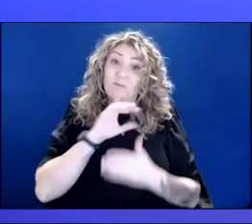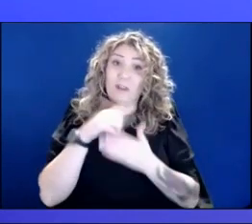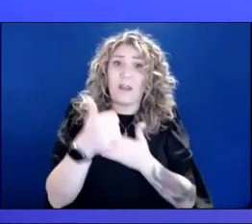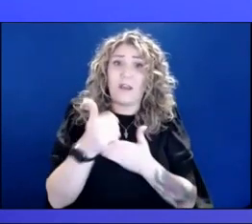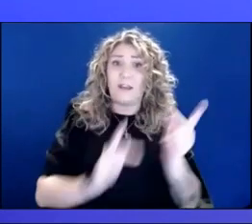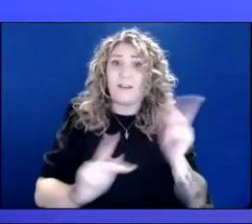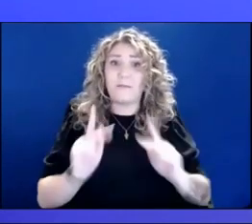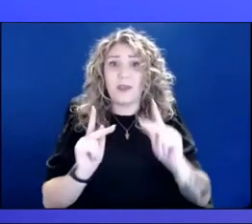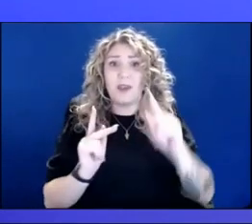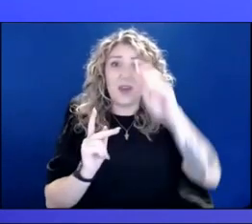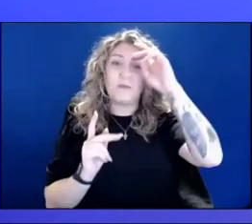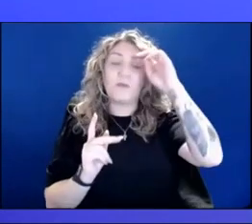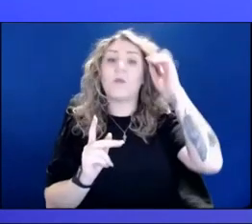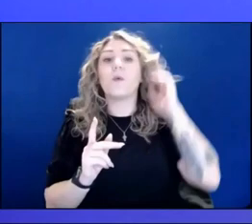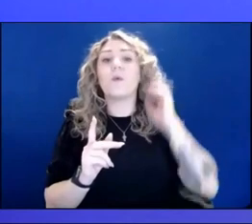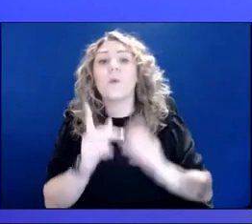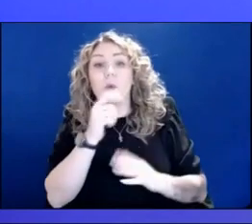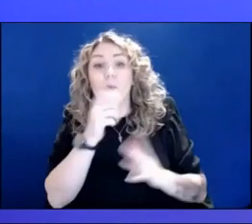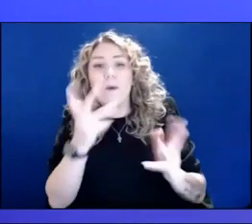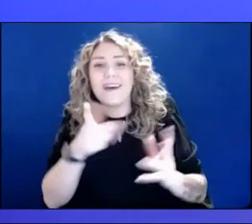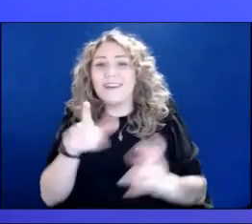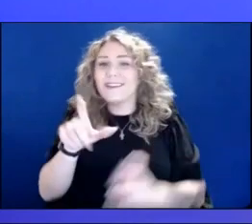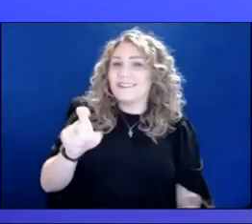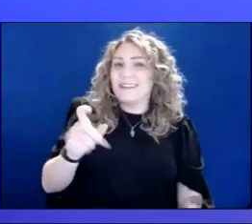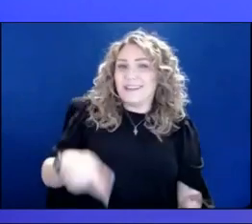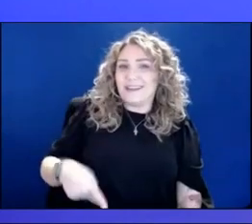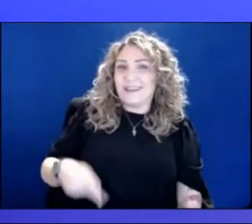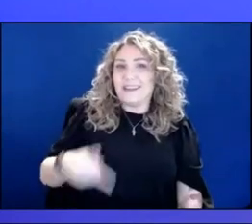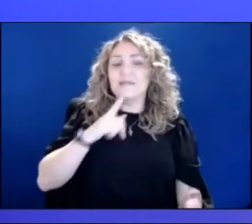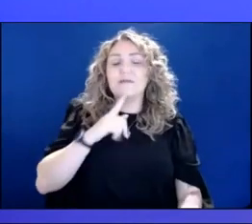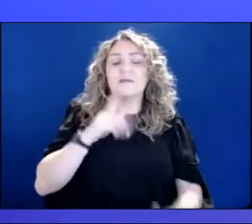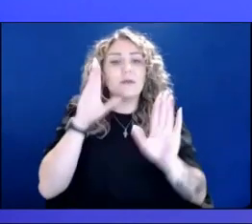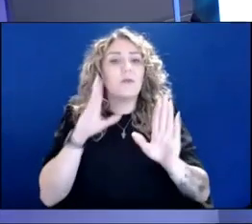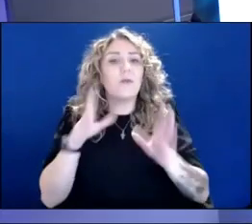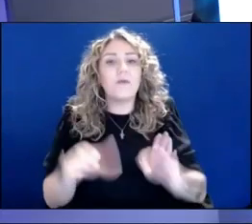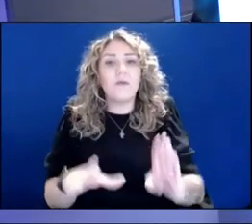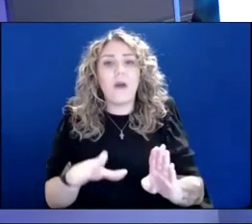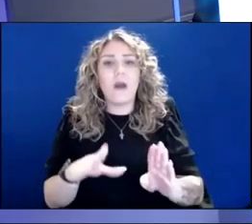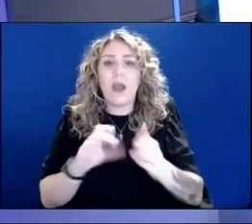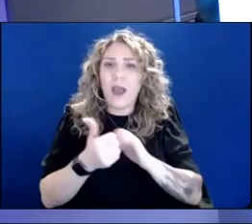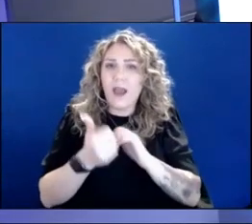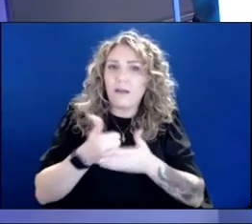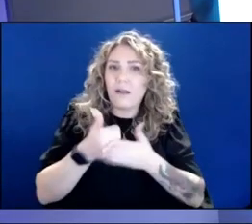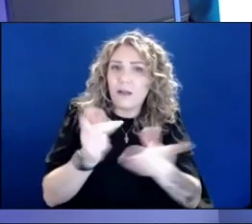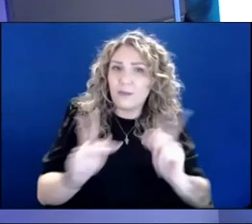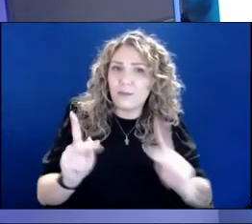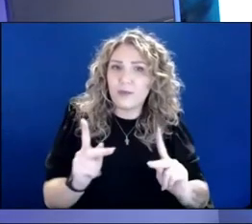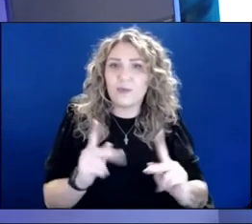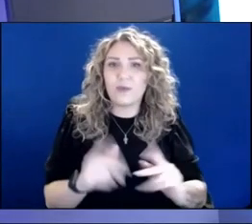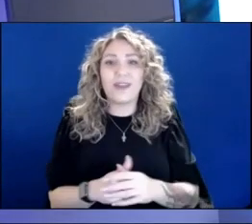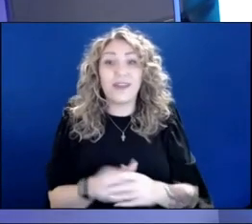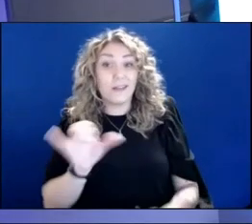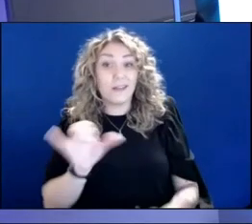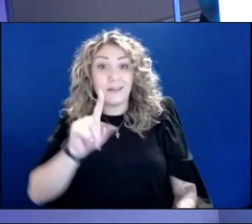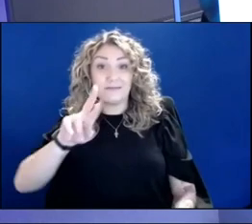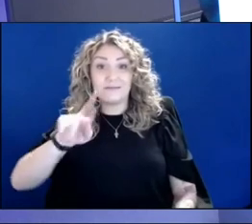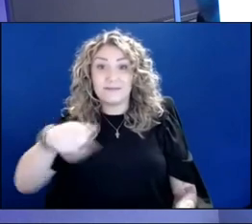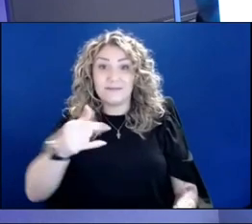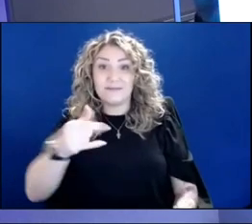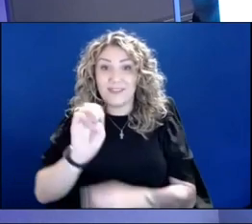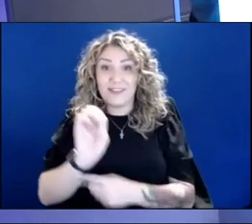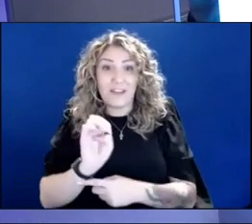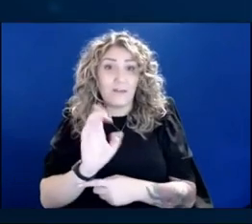need a kidney. So I think it's a great way to help people. And yeah, and people like Stephanie are definitely living a normal life. We're going to get to that here in a